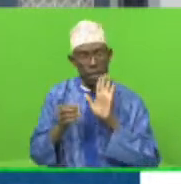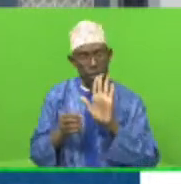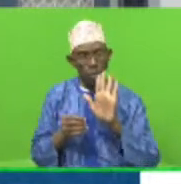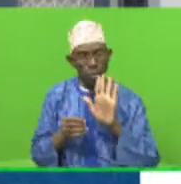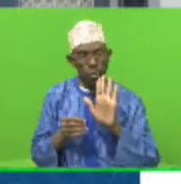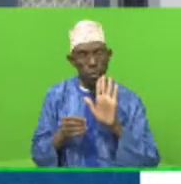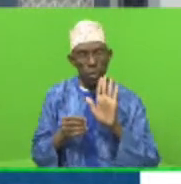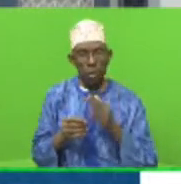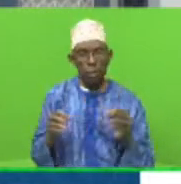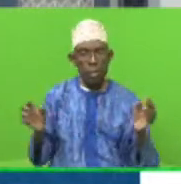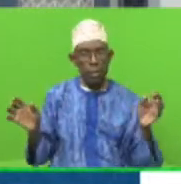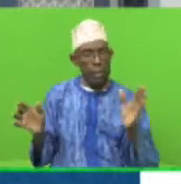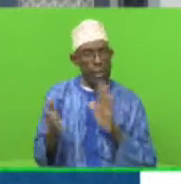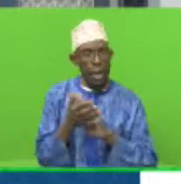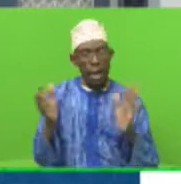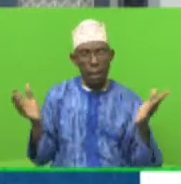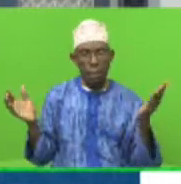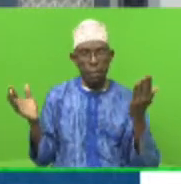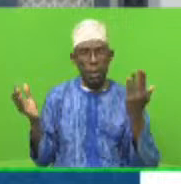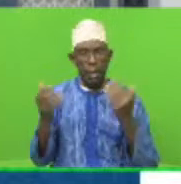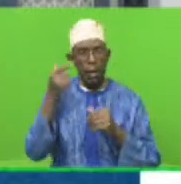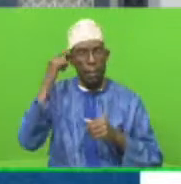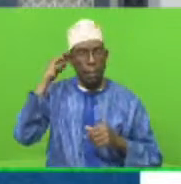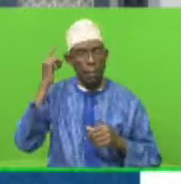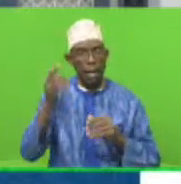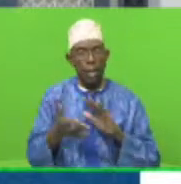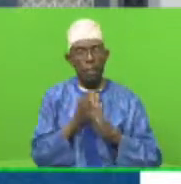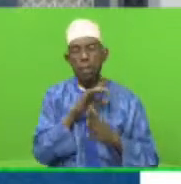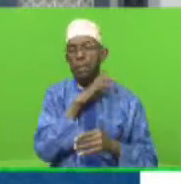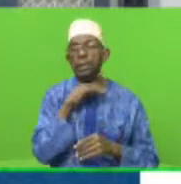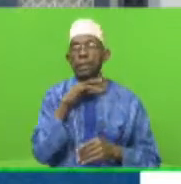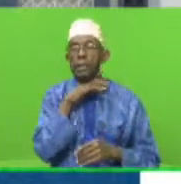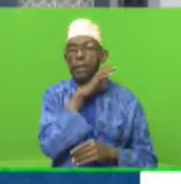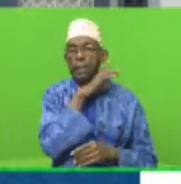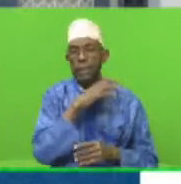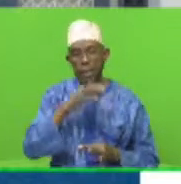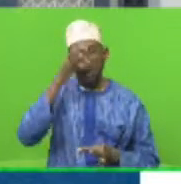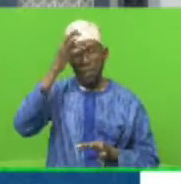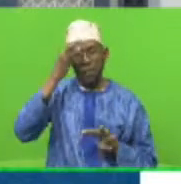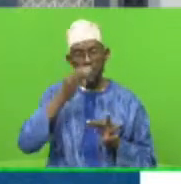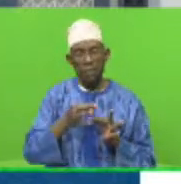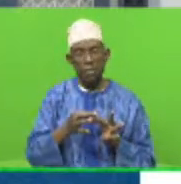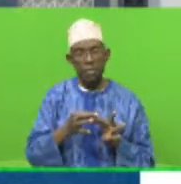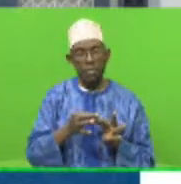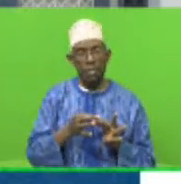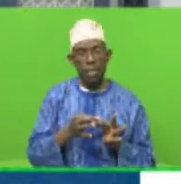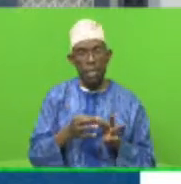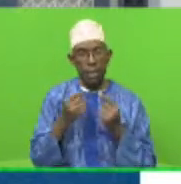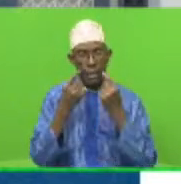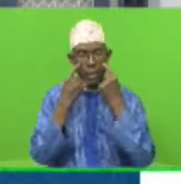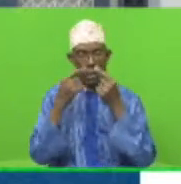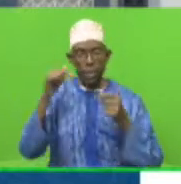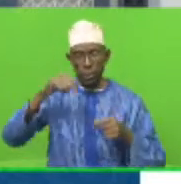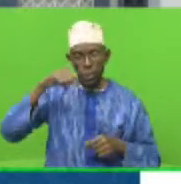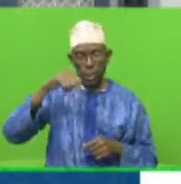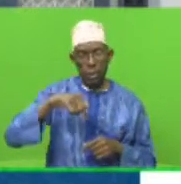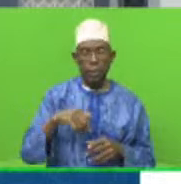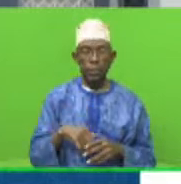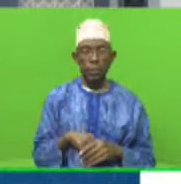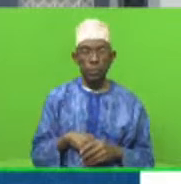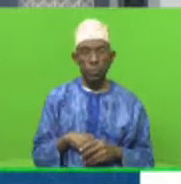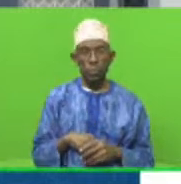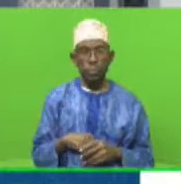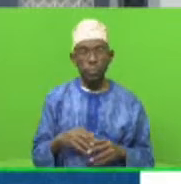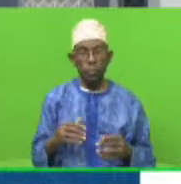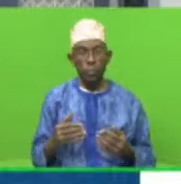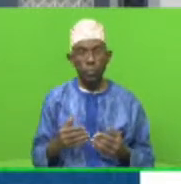might blacken it and you no longer have that fitra, and this is what we are seeing today. Wal'iyadu billah.